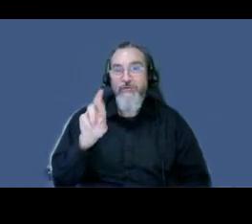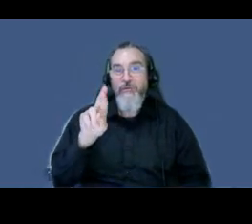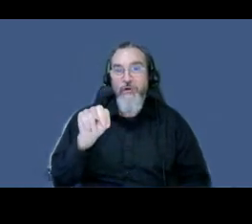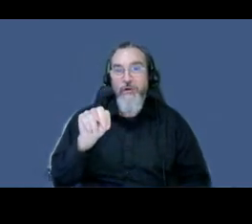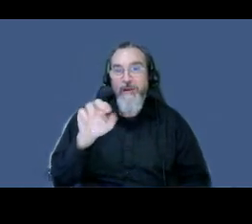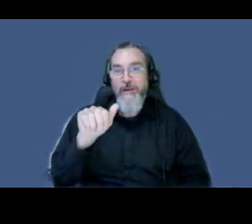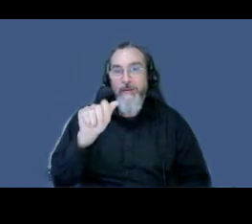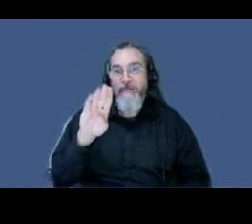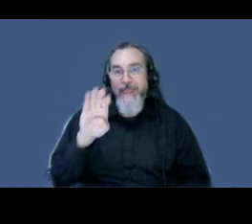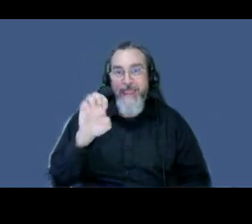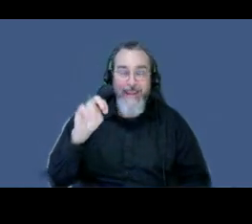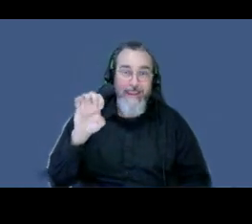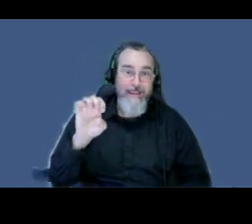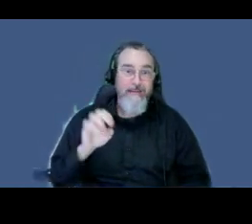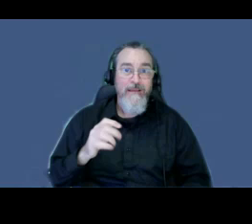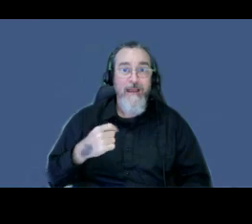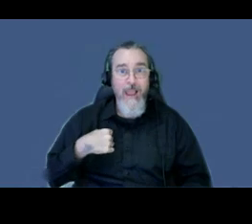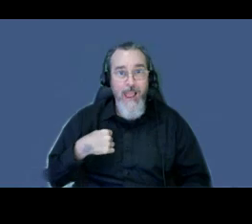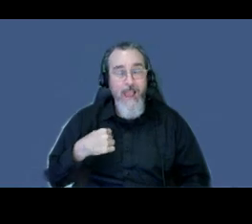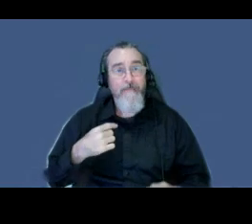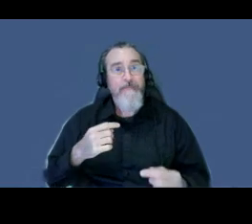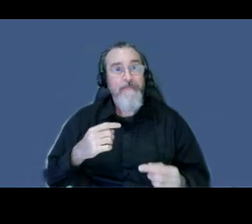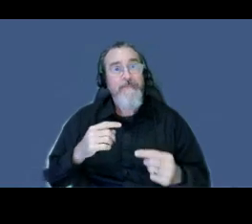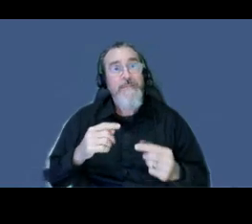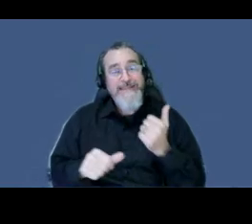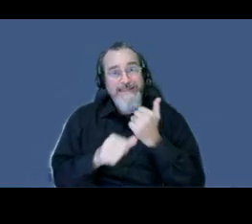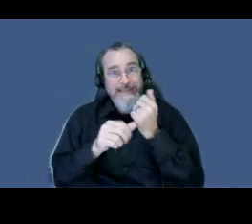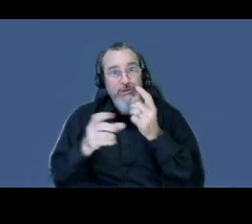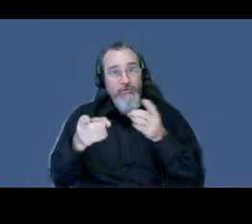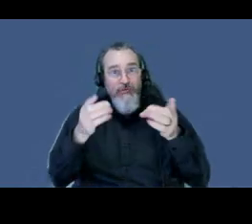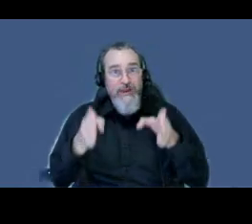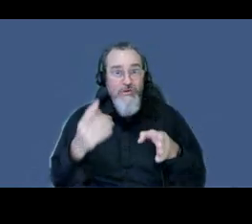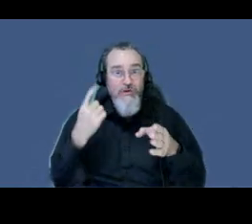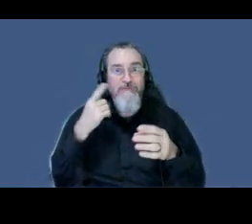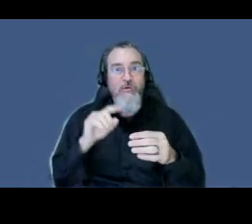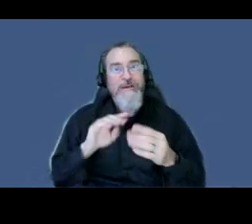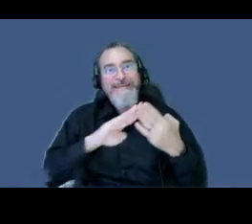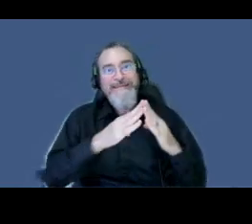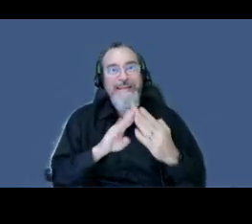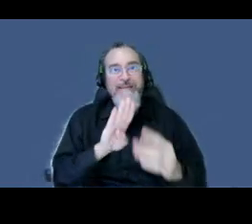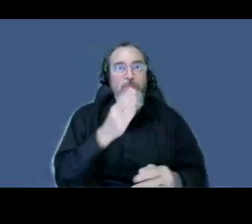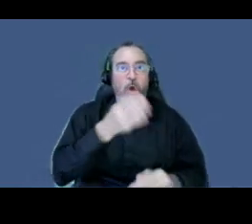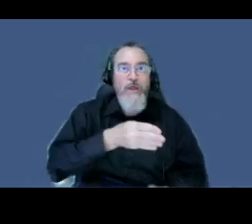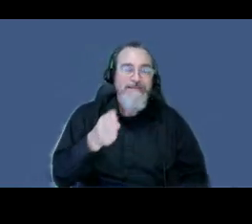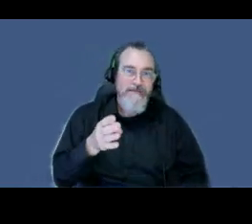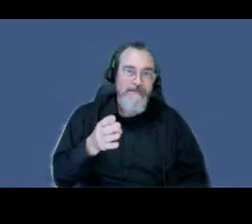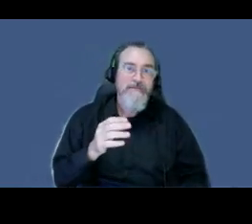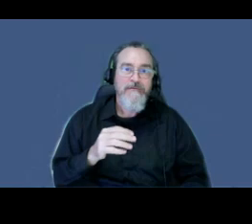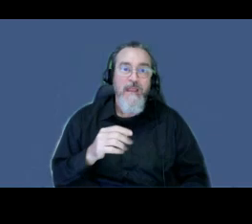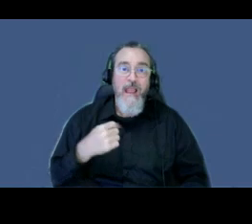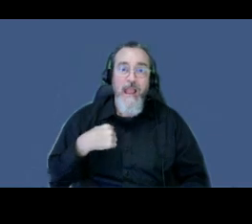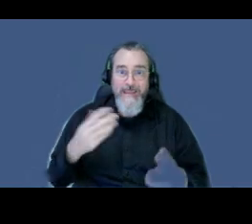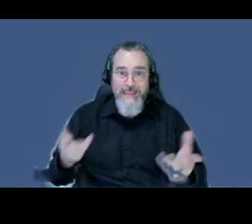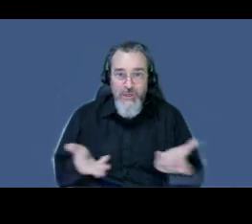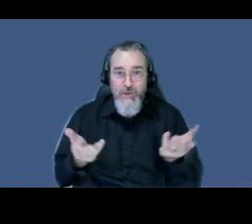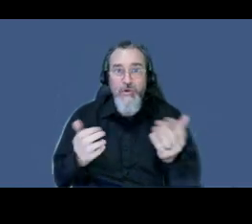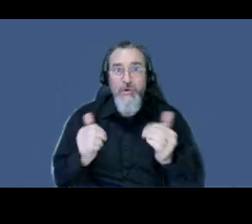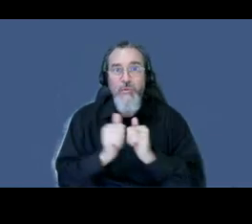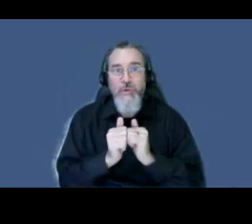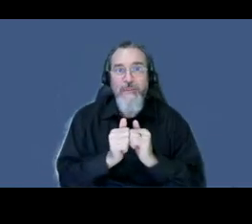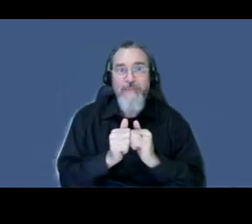Policy at the City of Boston Worker Empowerment Cabinet, and I'm here with our Deputy Chief, Jody